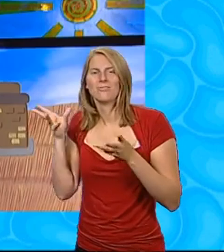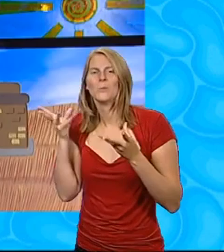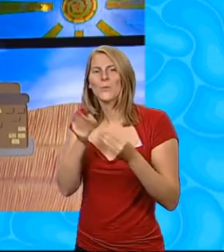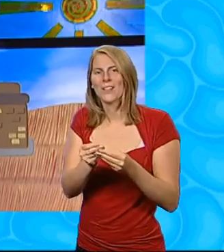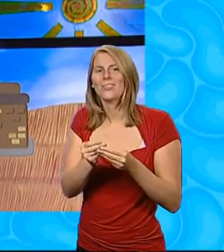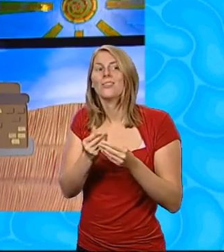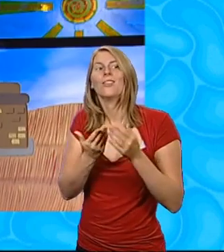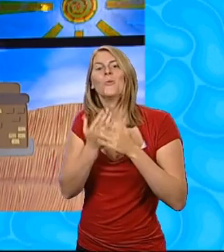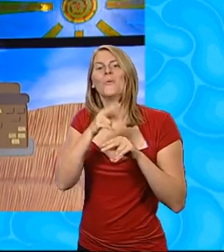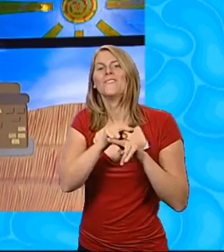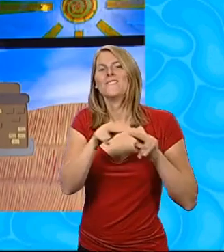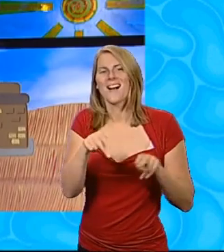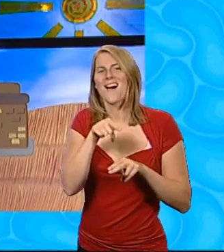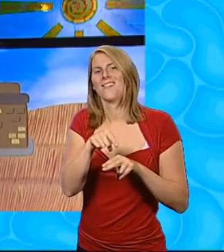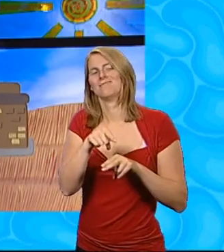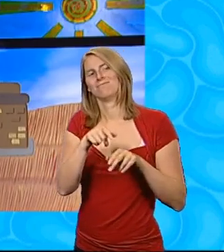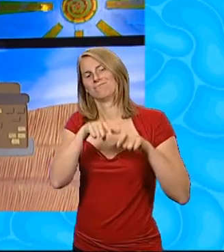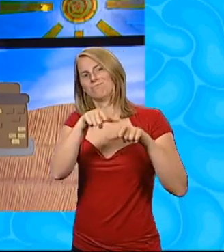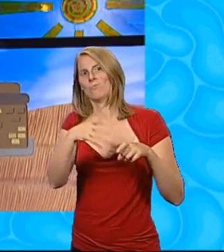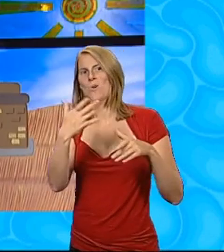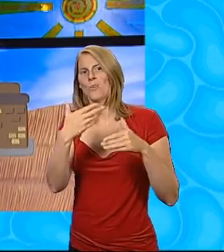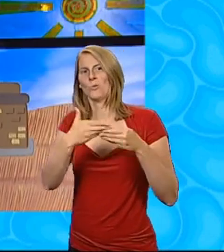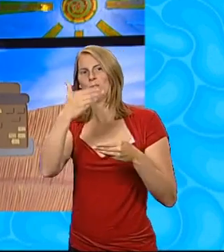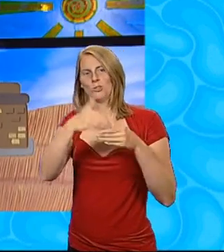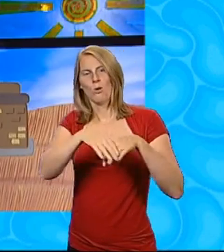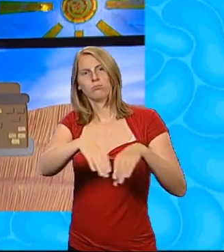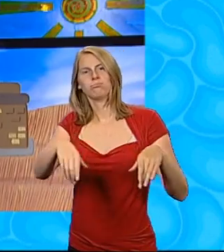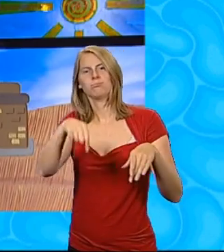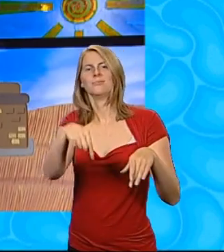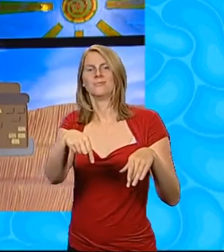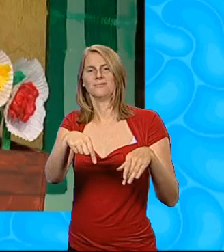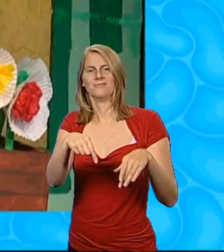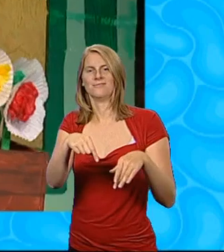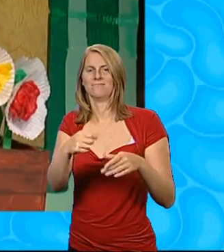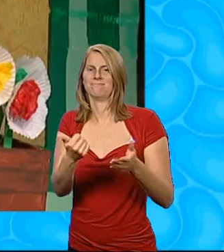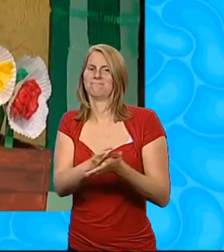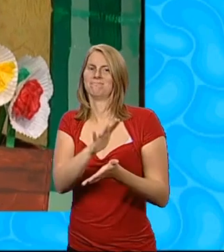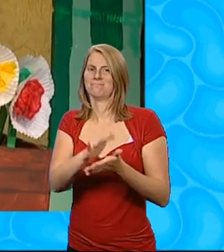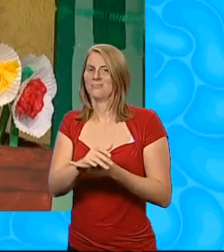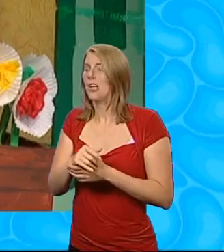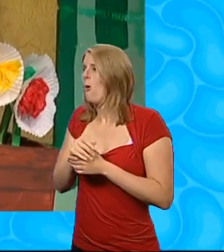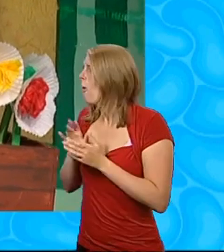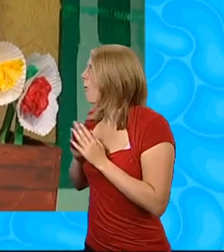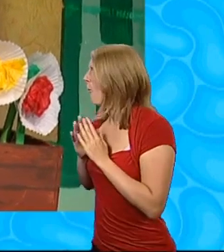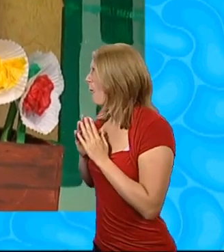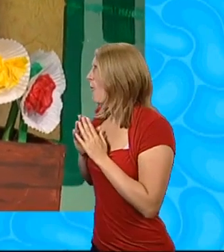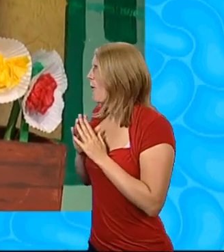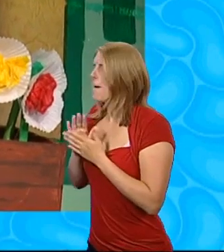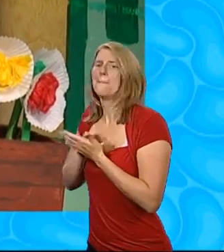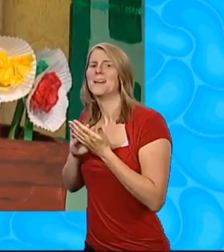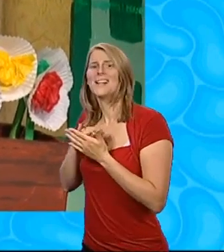flat, and she kept them in a lovely window box. Oh, yay! And I could see my